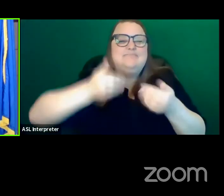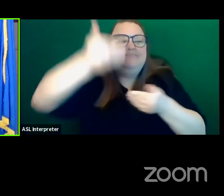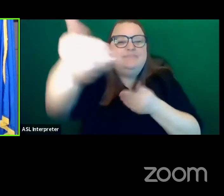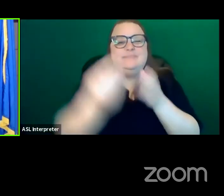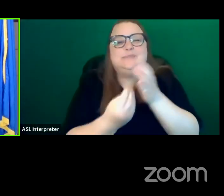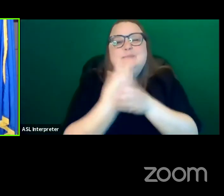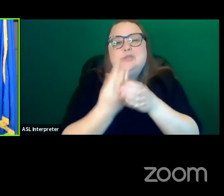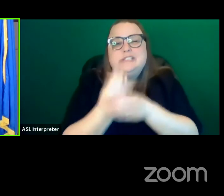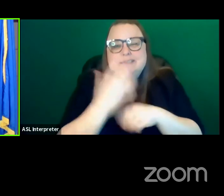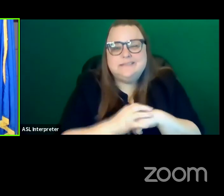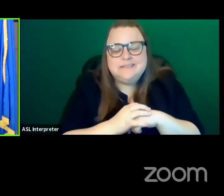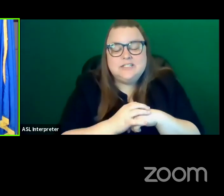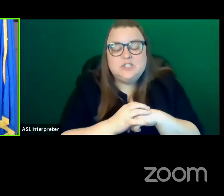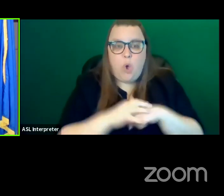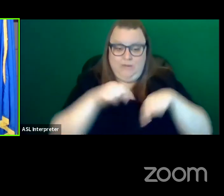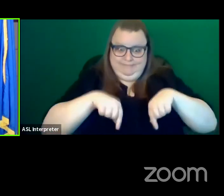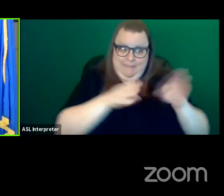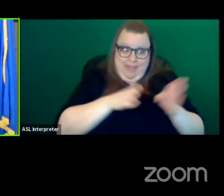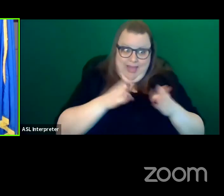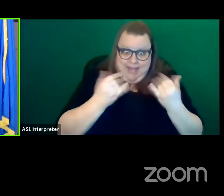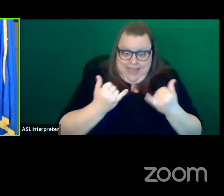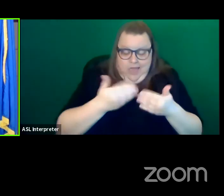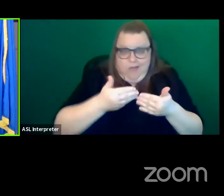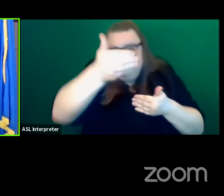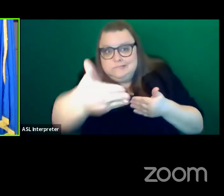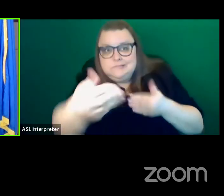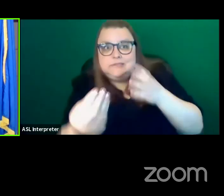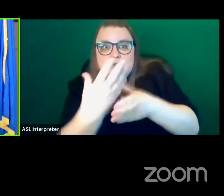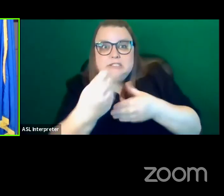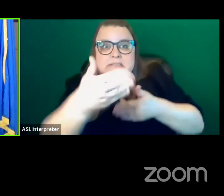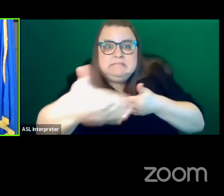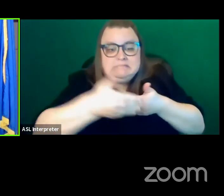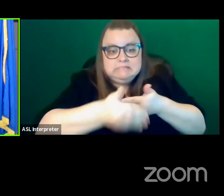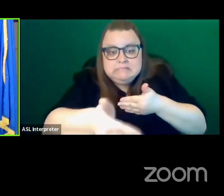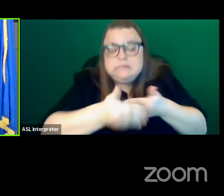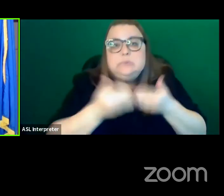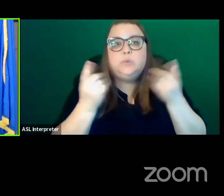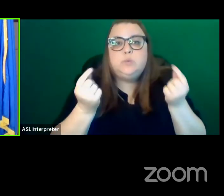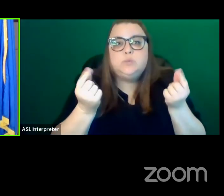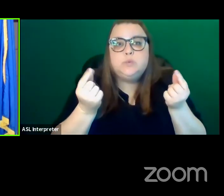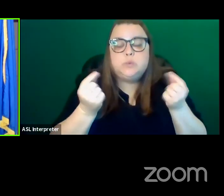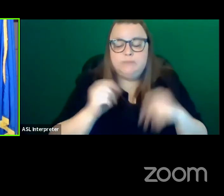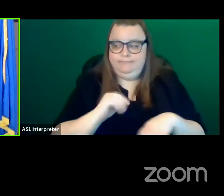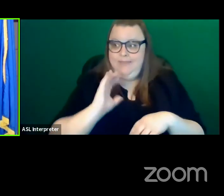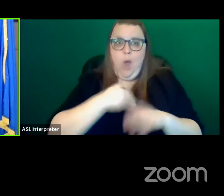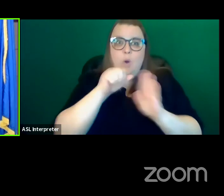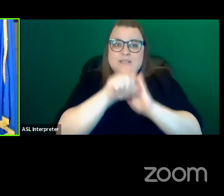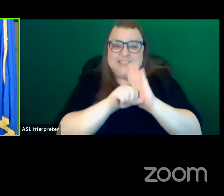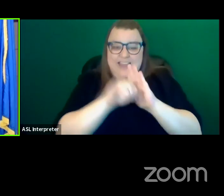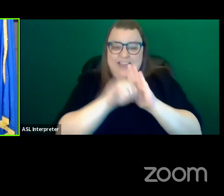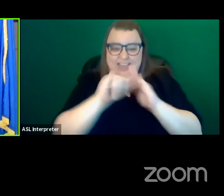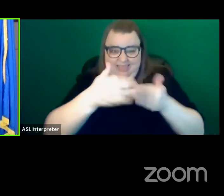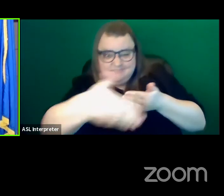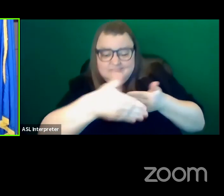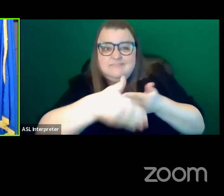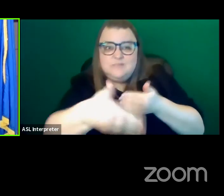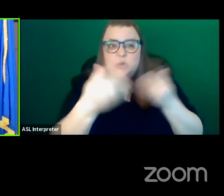to get there, to get from now till then. Here in our state, that bridge between today and the day that we have large-scale